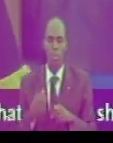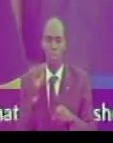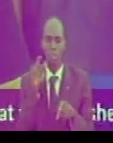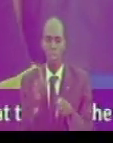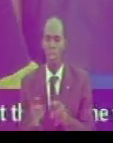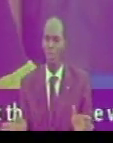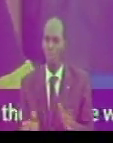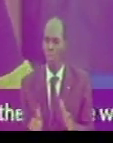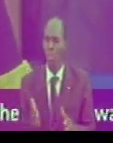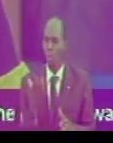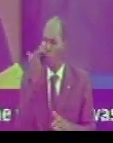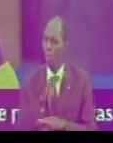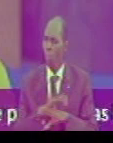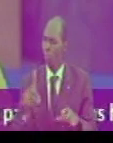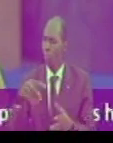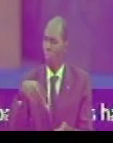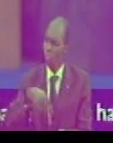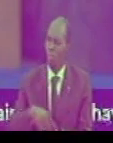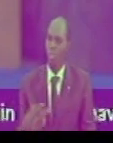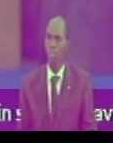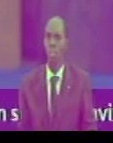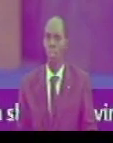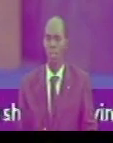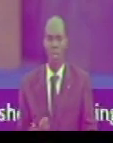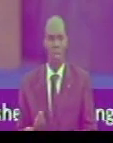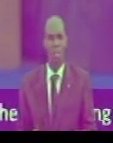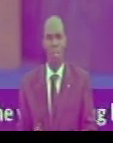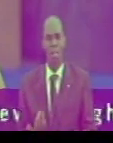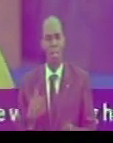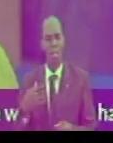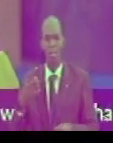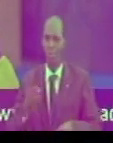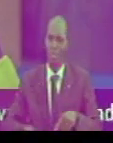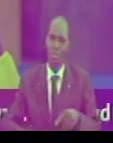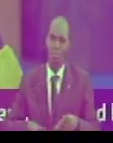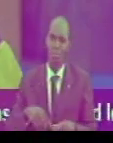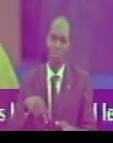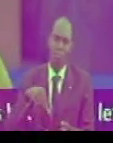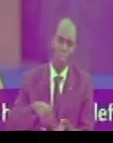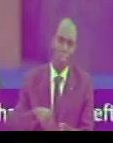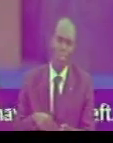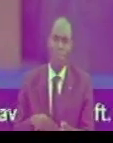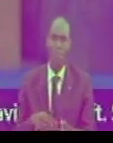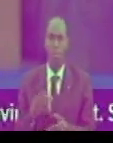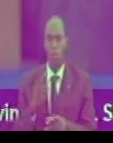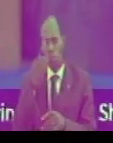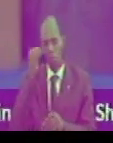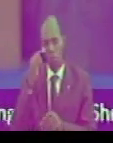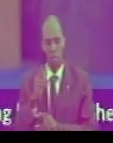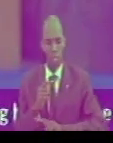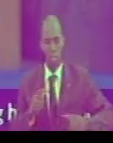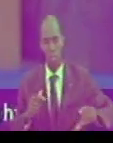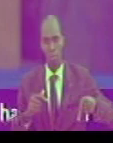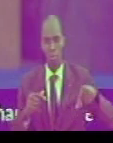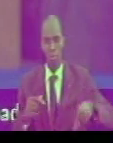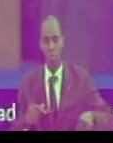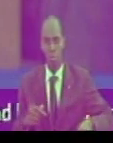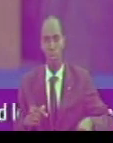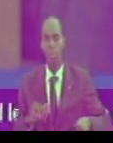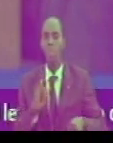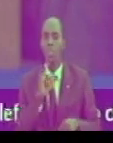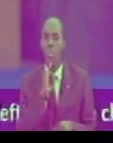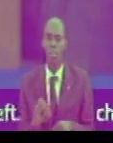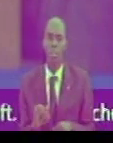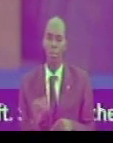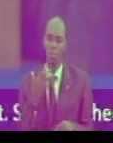left leg, it's the one that is not even functioning. Then she encouraged me and I stood up. And she told me, make a step. I